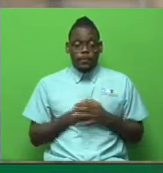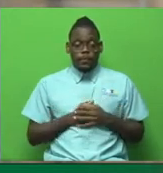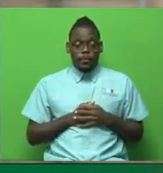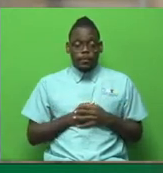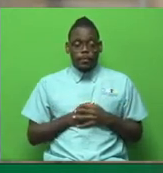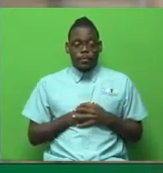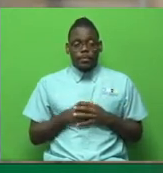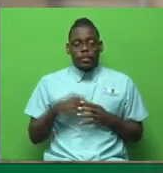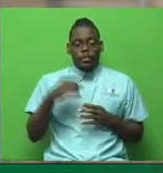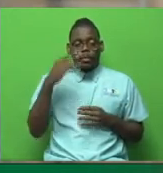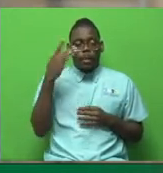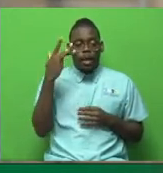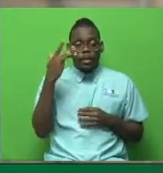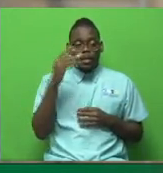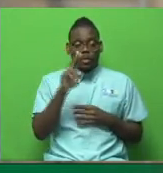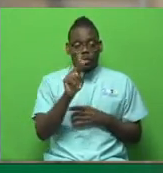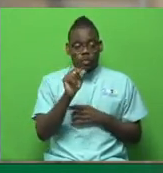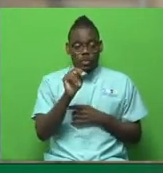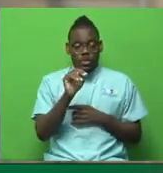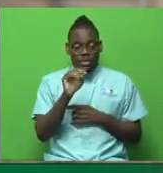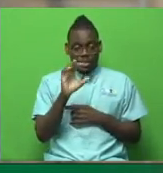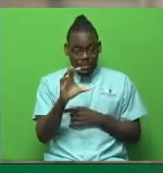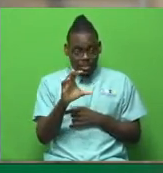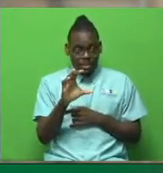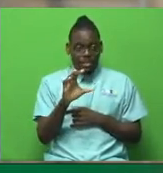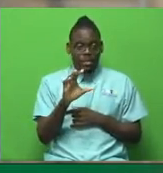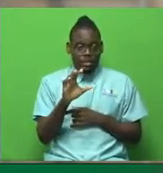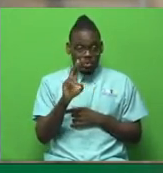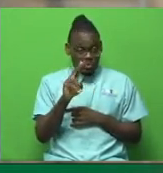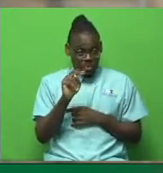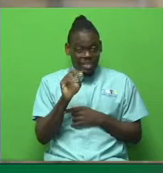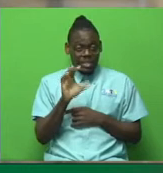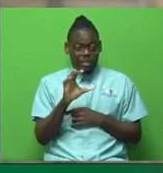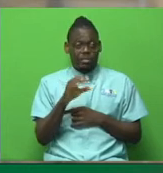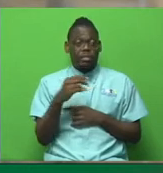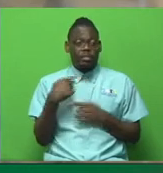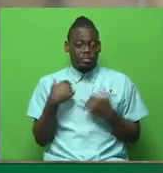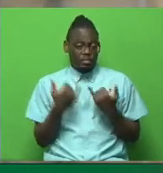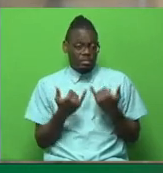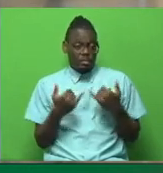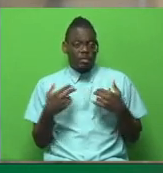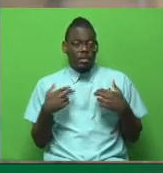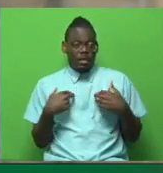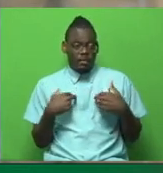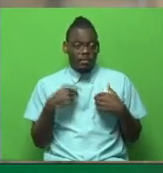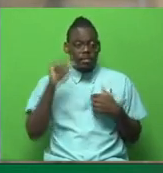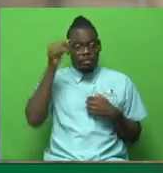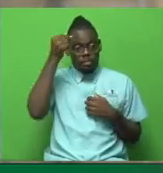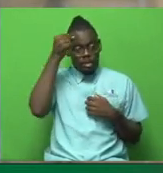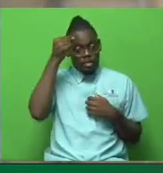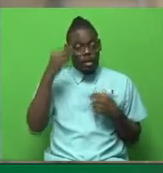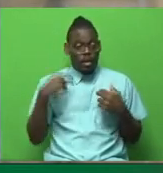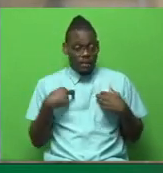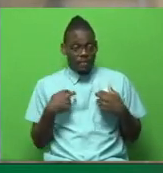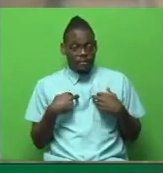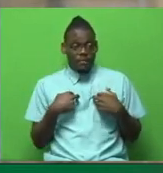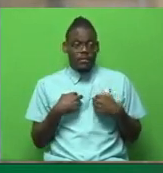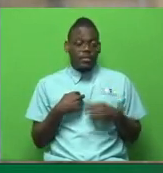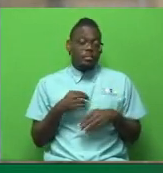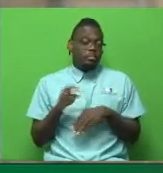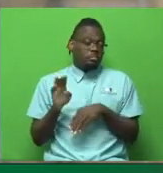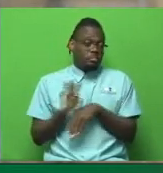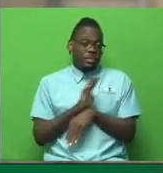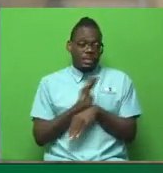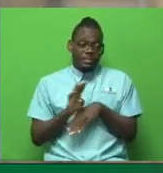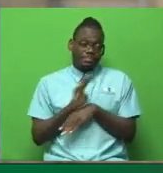there was such rampant corruption Mr Deputy speaker that many matters are still before